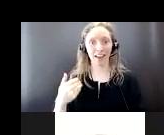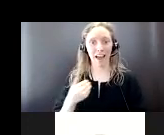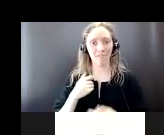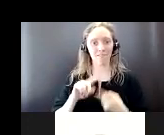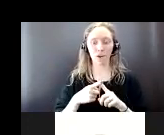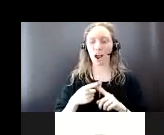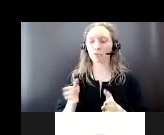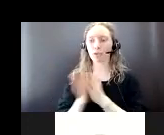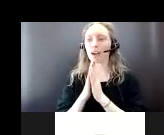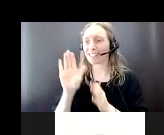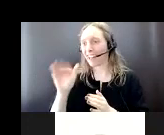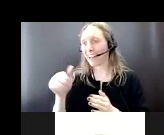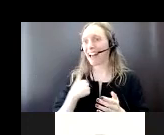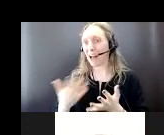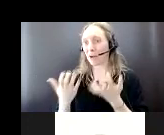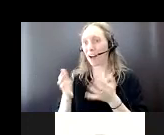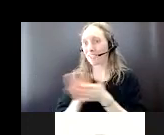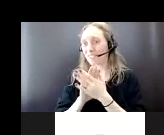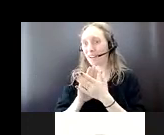seem perfect in their photos.